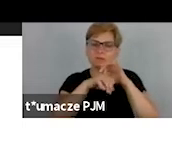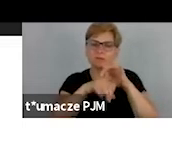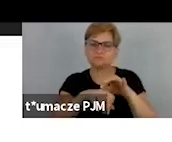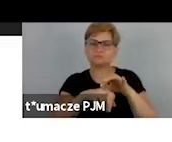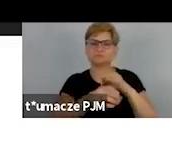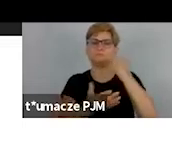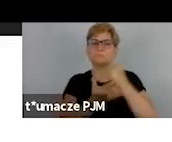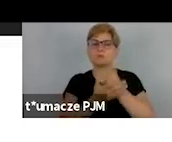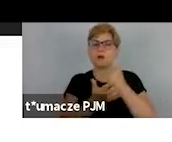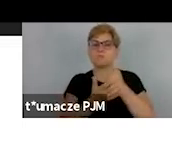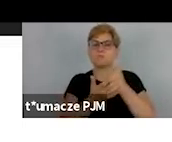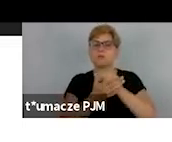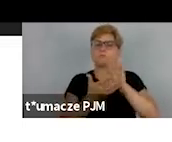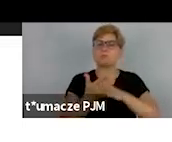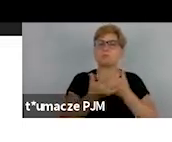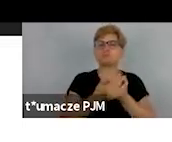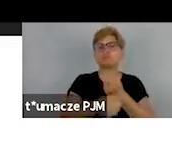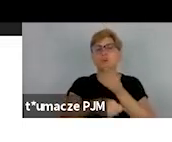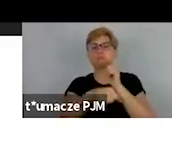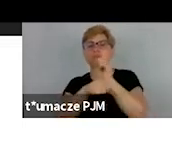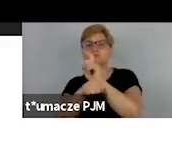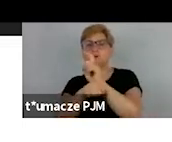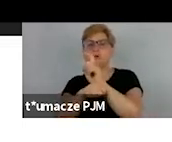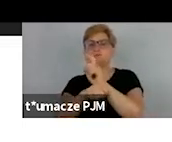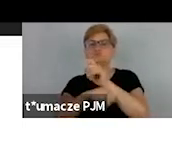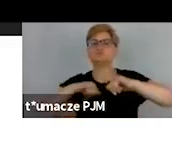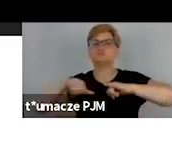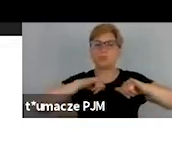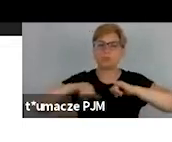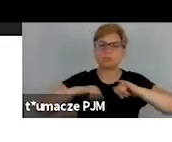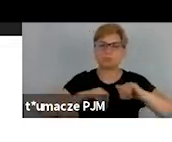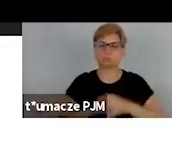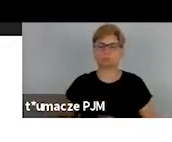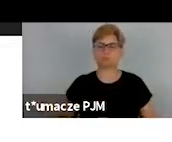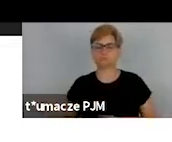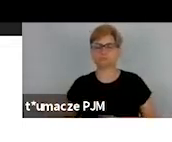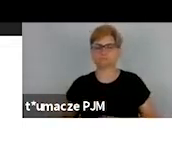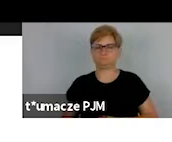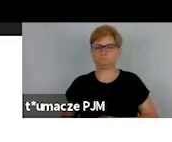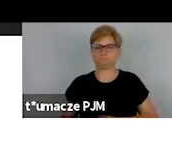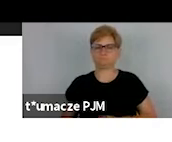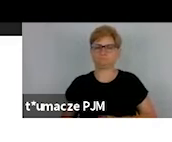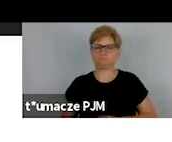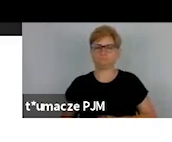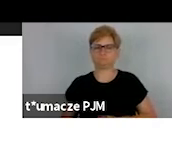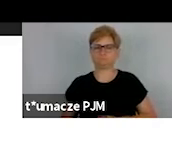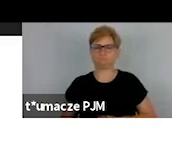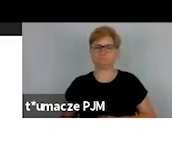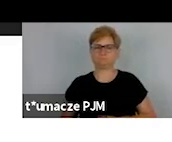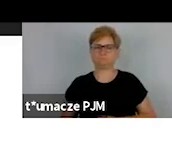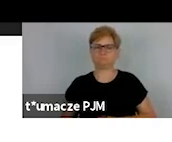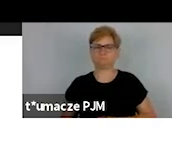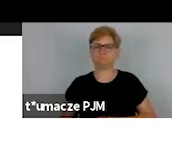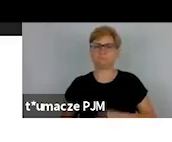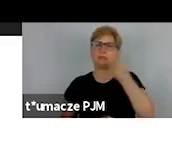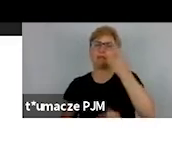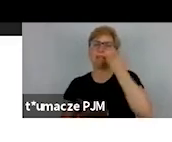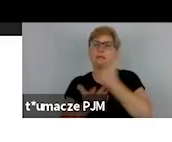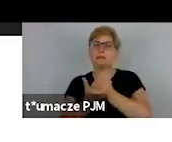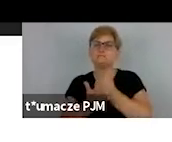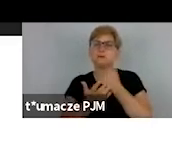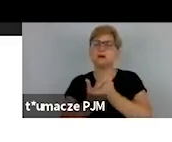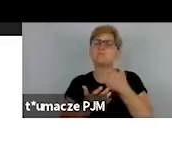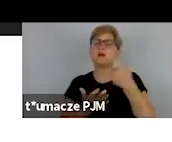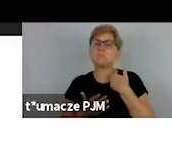that. We sued government to extend parental leave for women and also for men and for same-sex